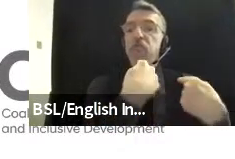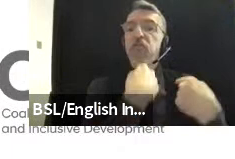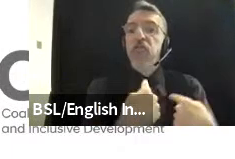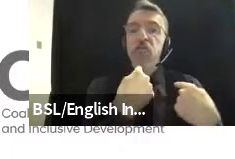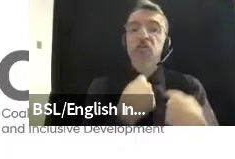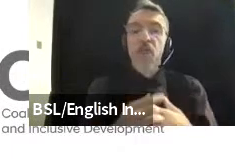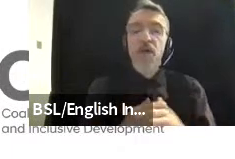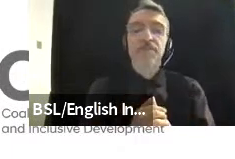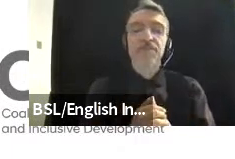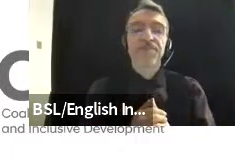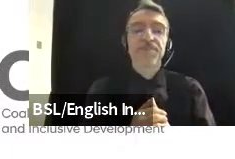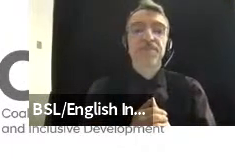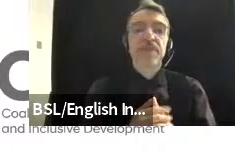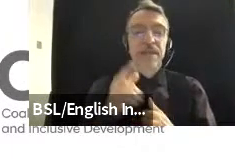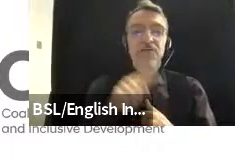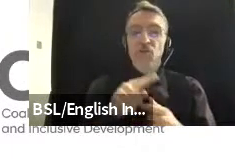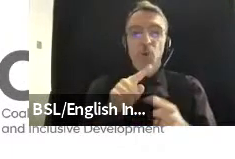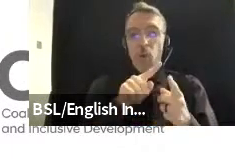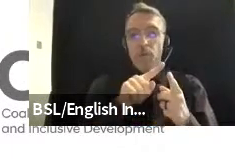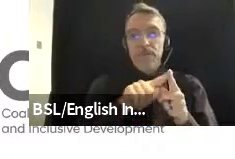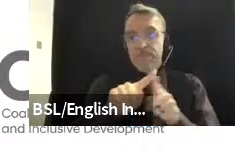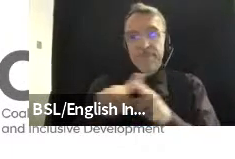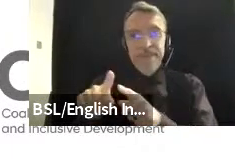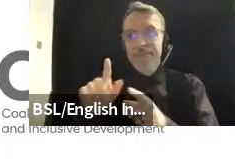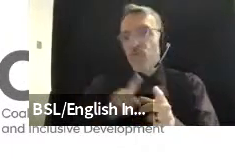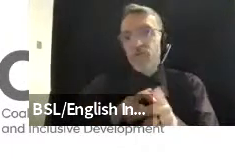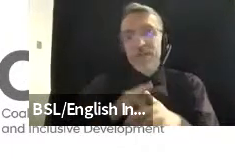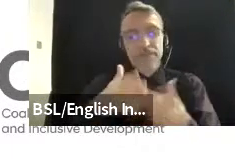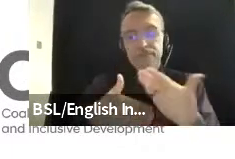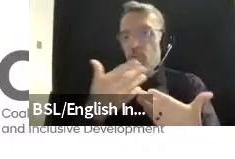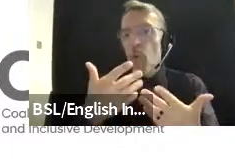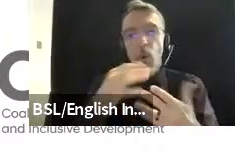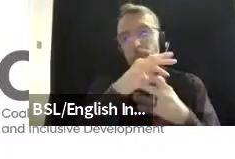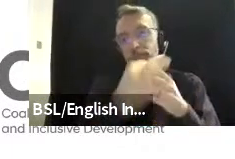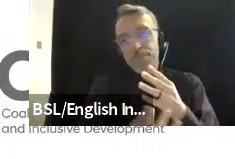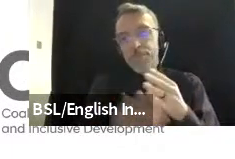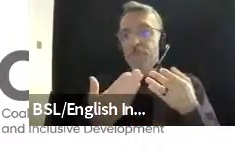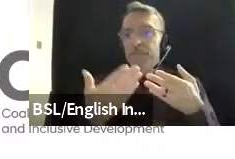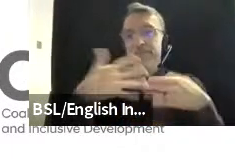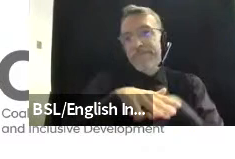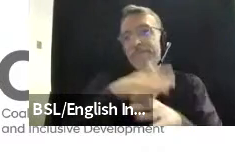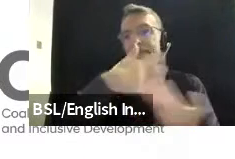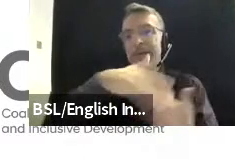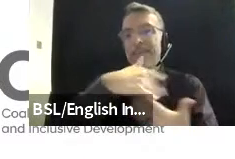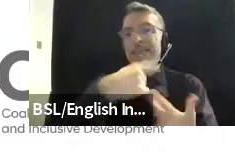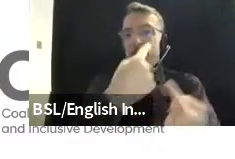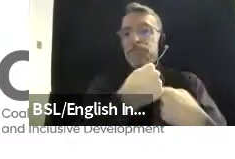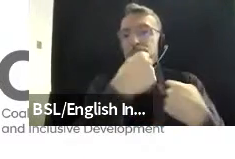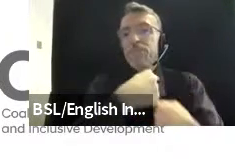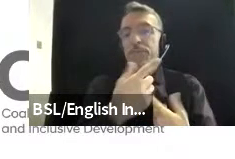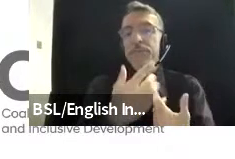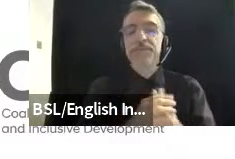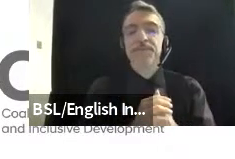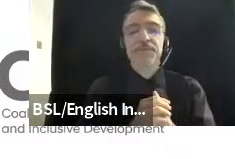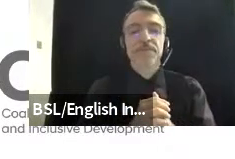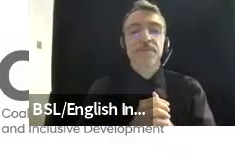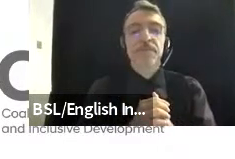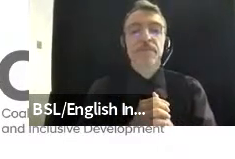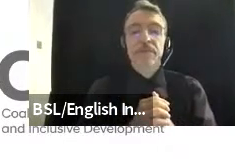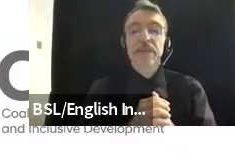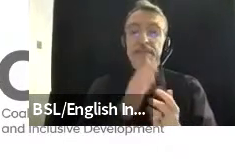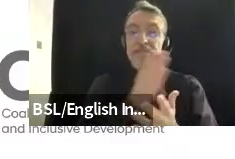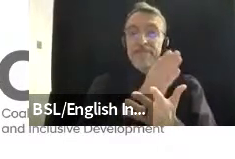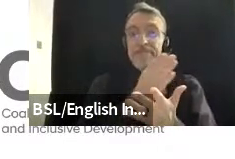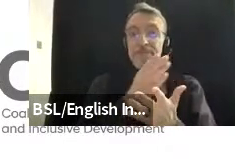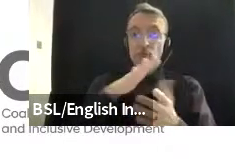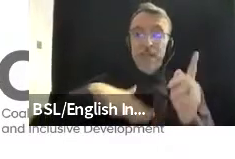of these factors, or in some cases because of several of the factors overlapping. and just various different aspects of society.